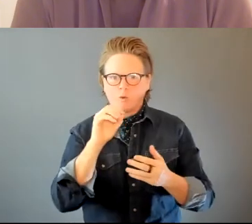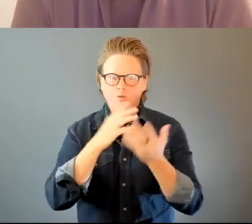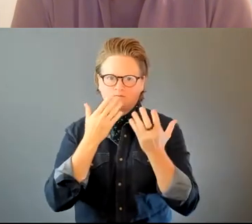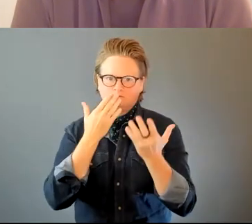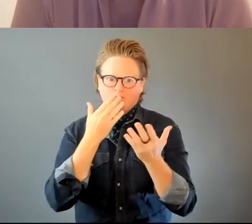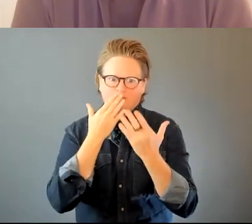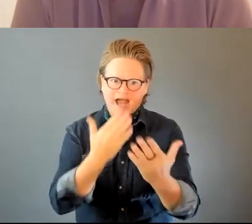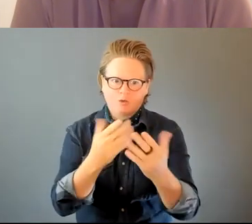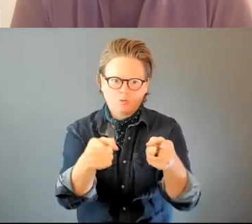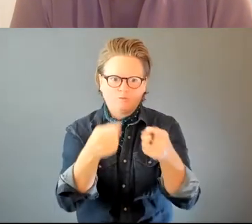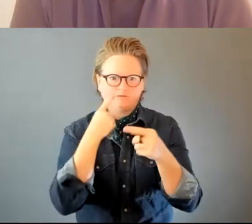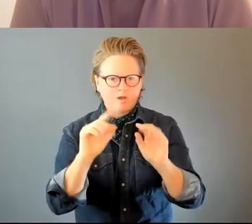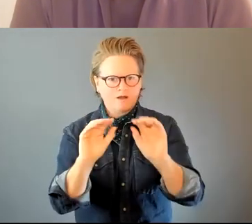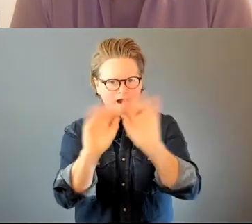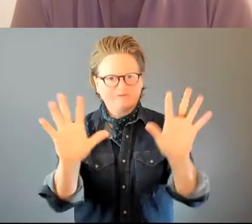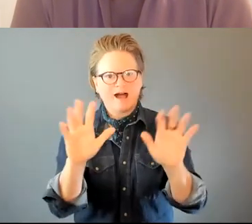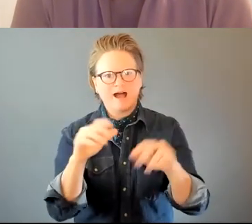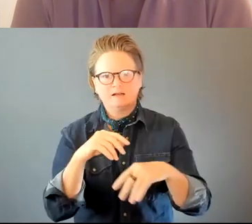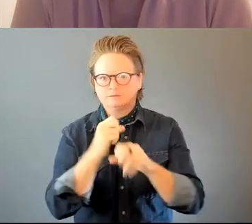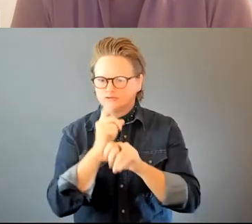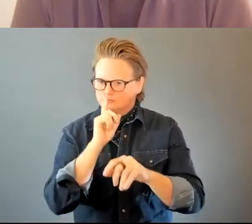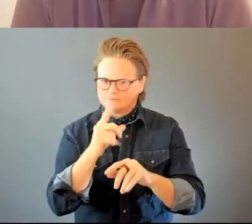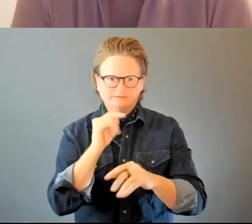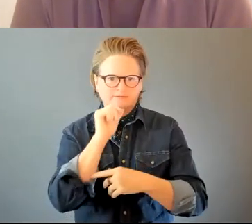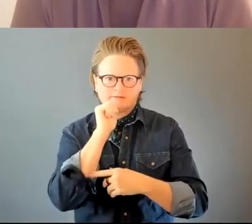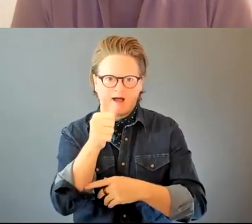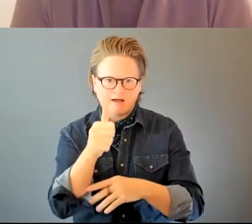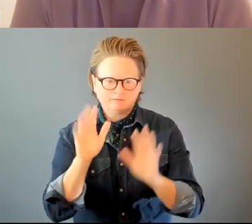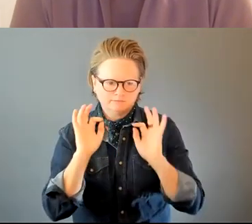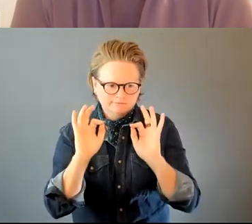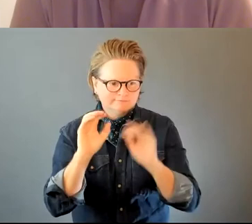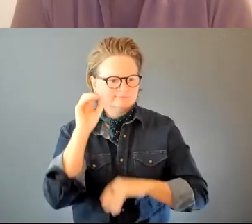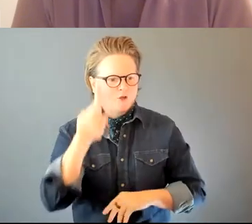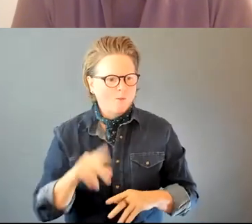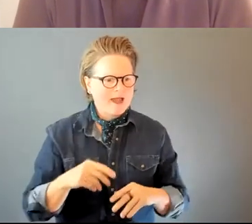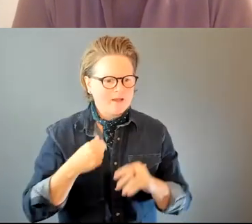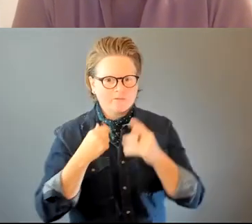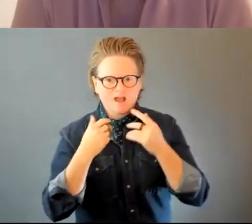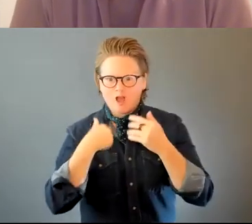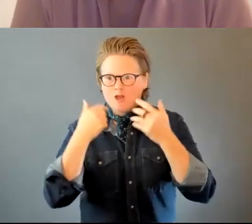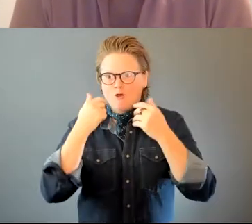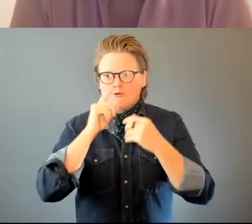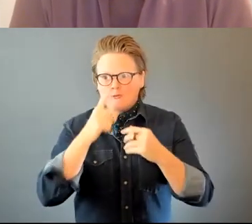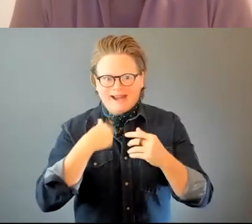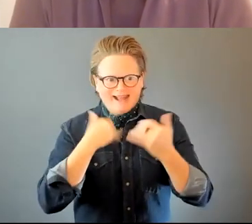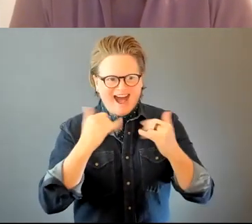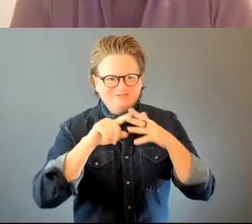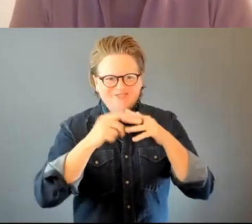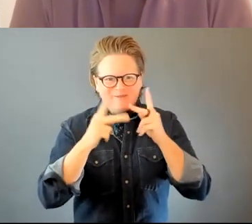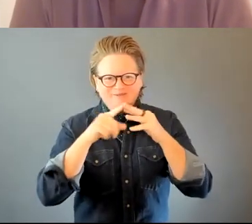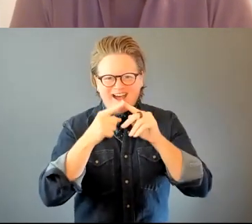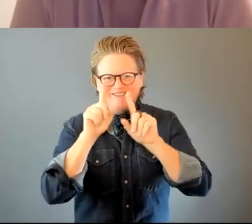it's, giving me COVID basically. And then I just wanted to make sure. So thank you so much for clarifying that it's not a live virus.